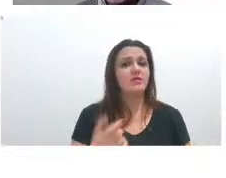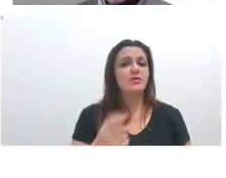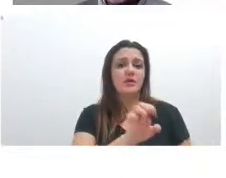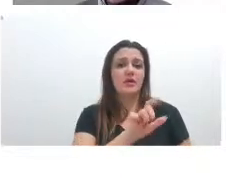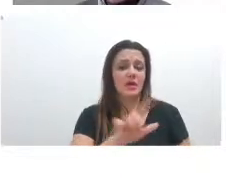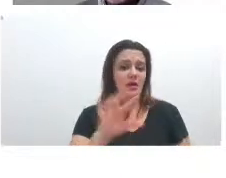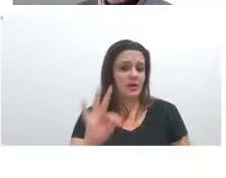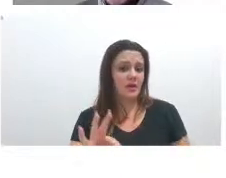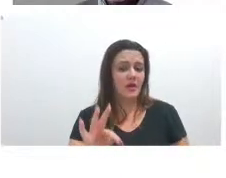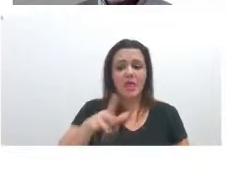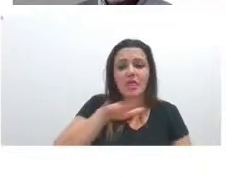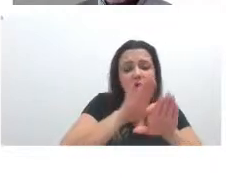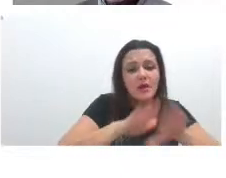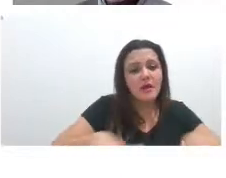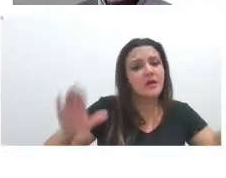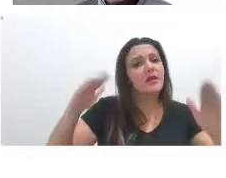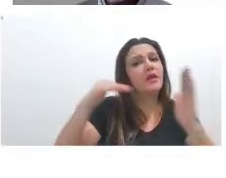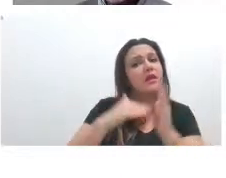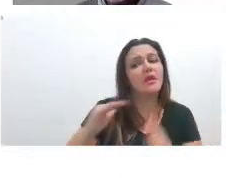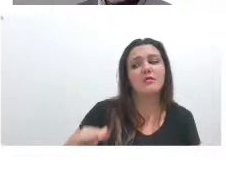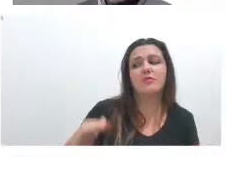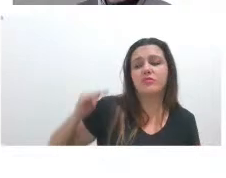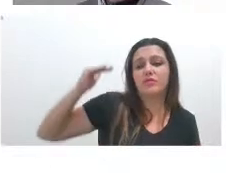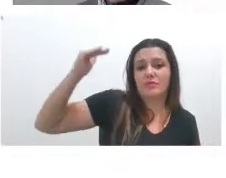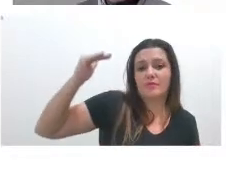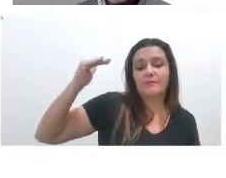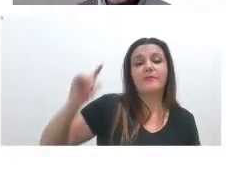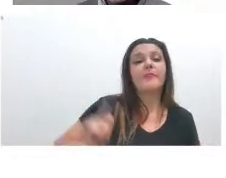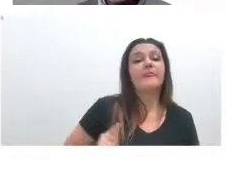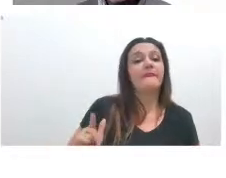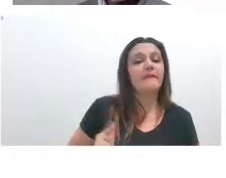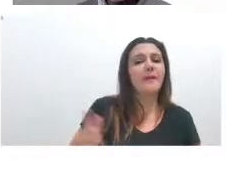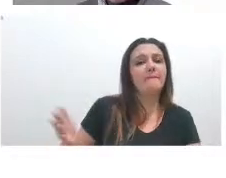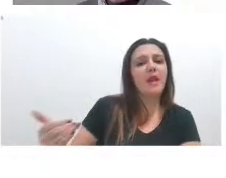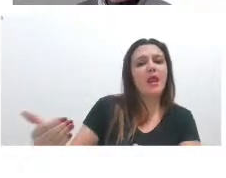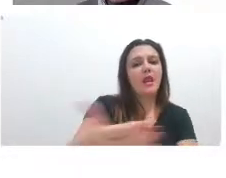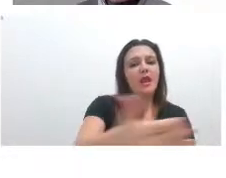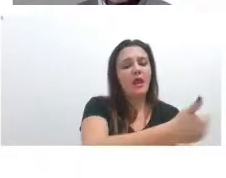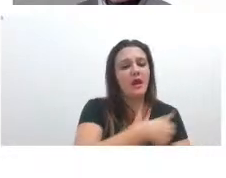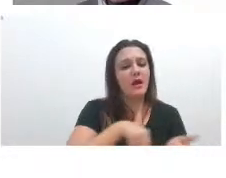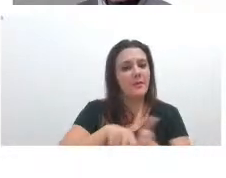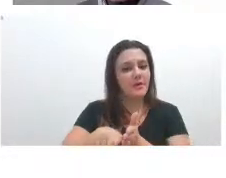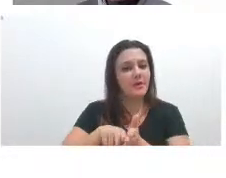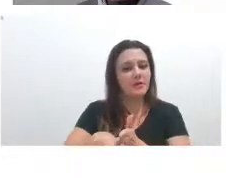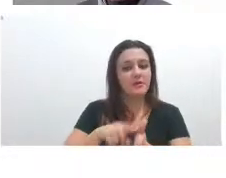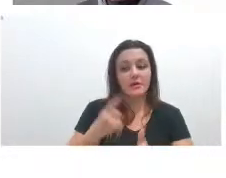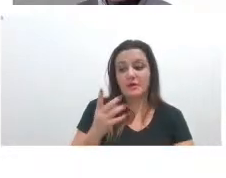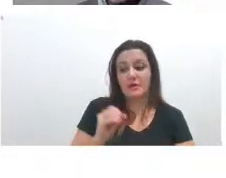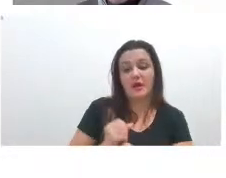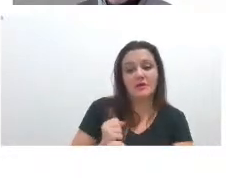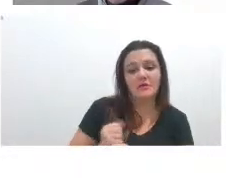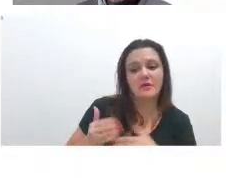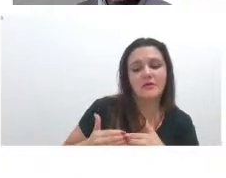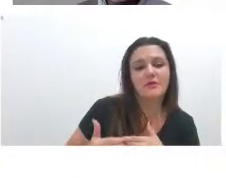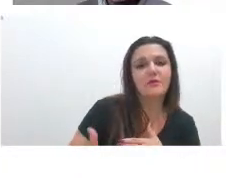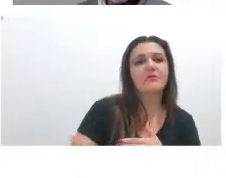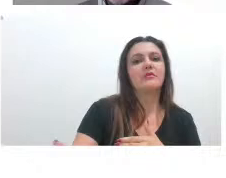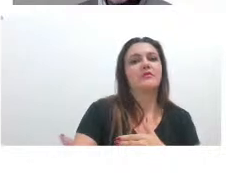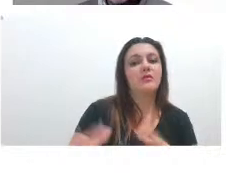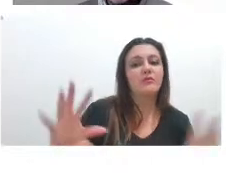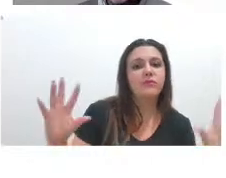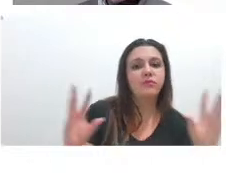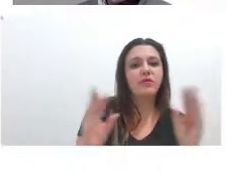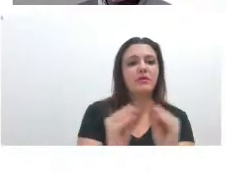adult learners. Gathering the published research in the past decade, the findings reveal the benefits of using AI as well